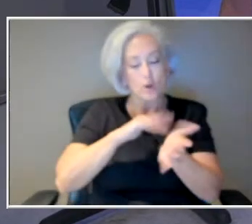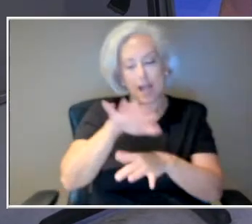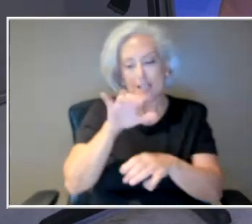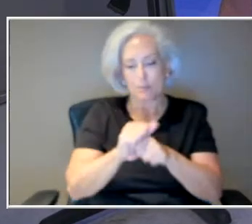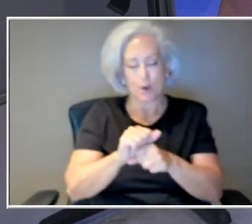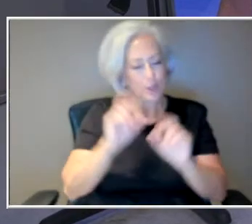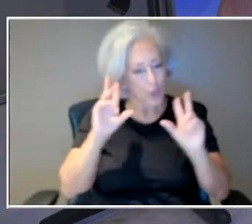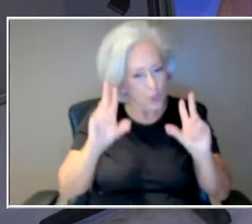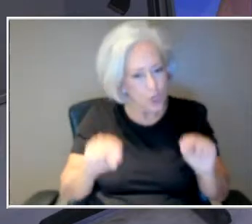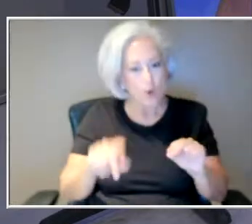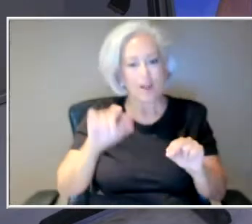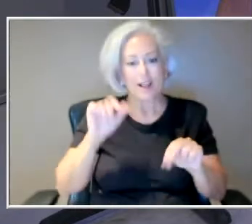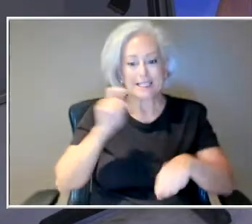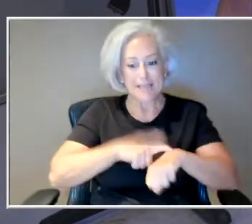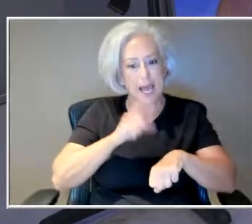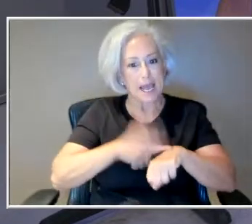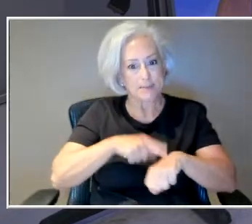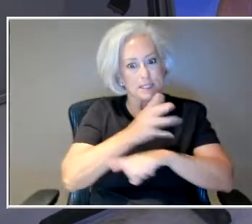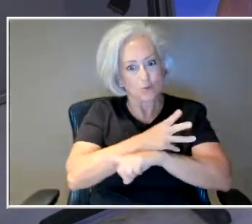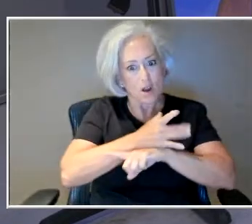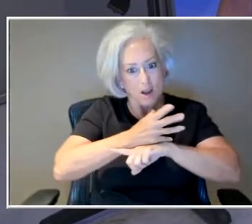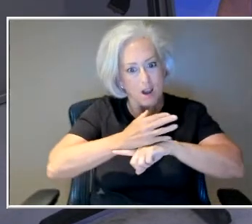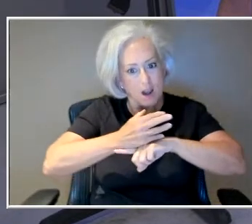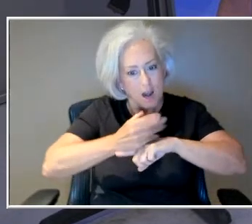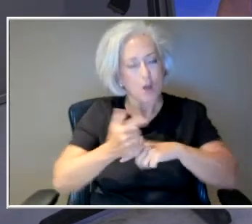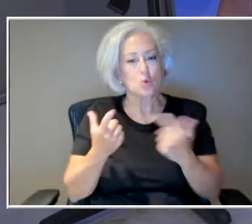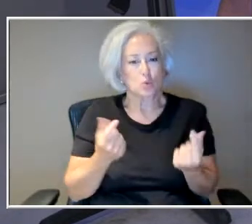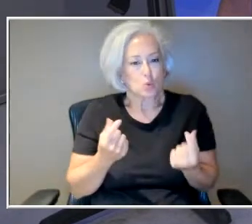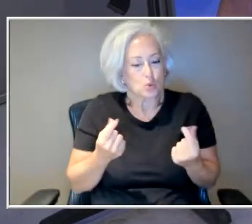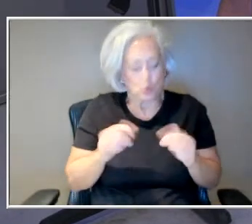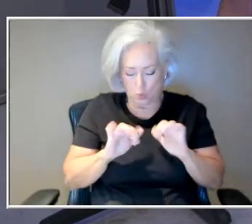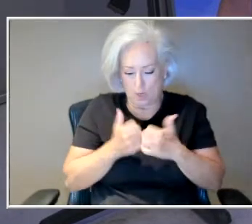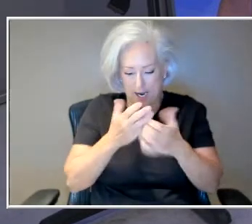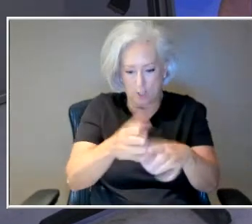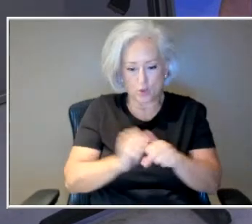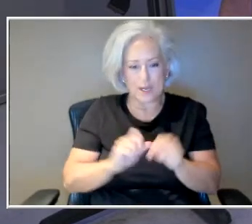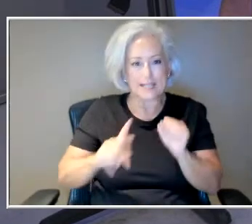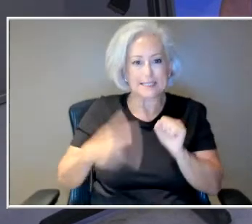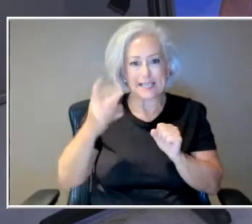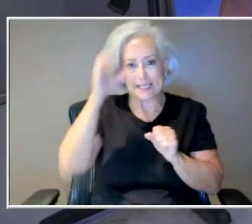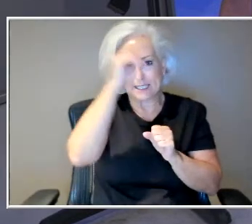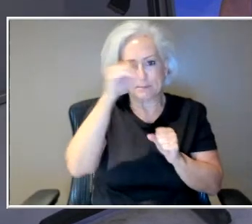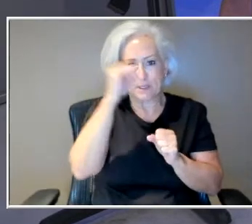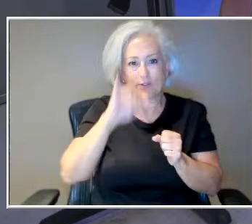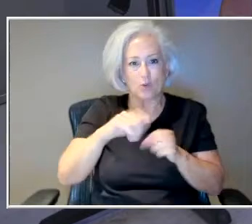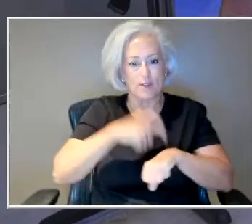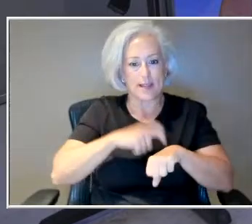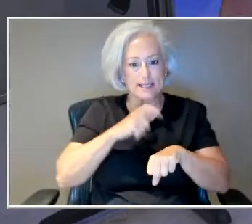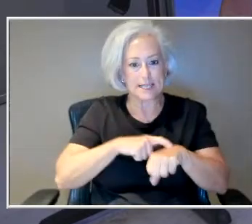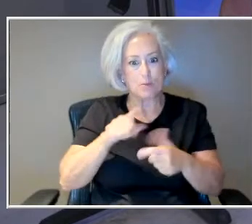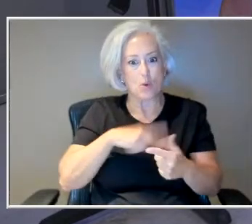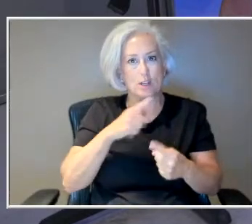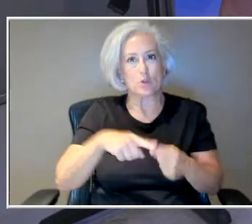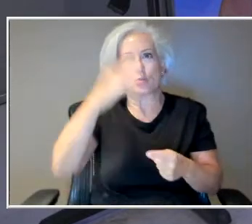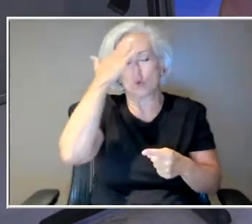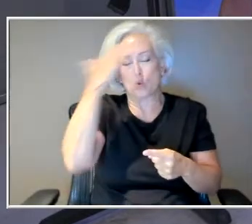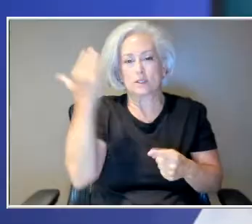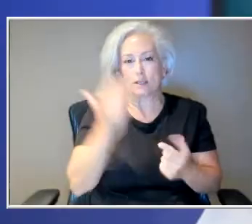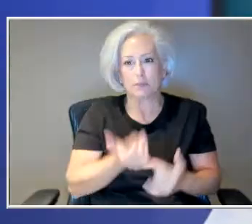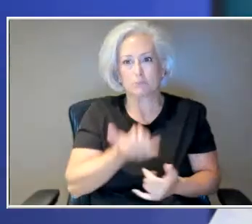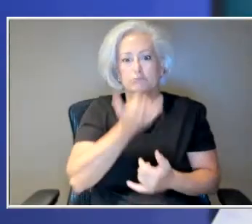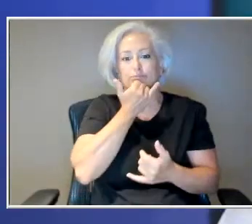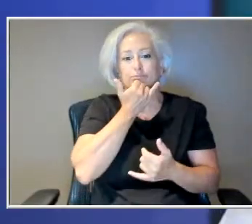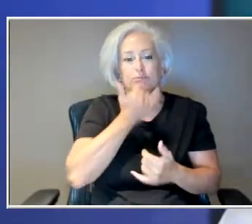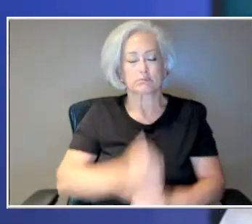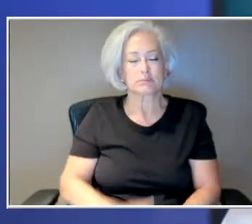the clock is ticking. So how are you getting that second opinion in a timely manner when you know something might be wrong? You know,